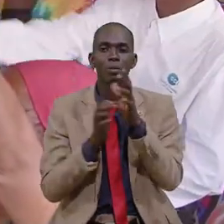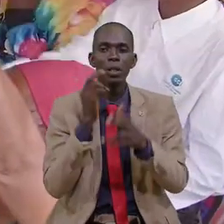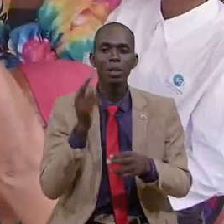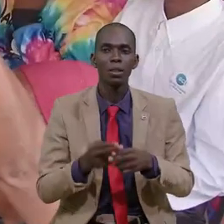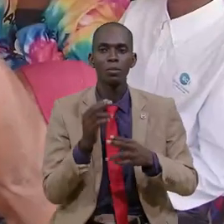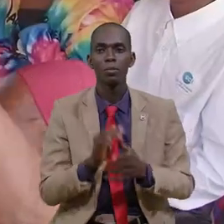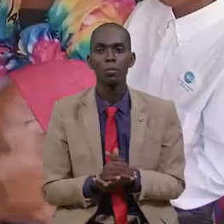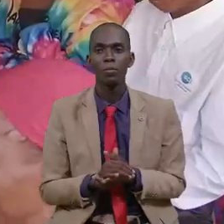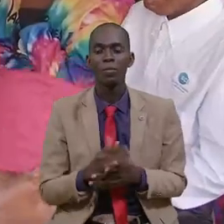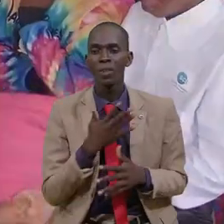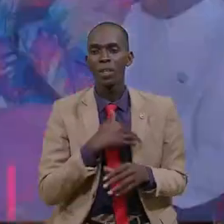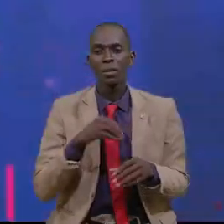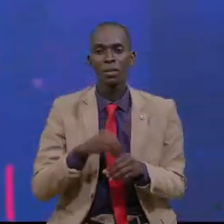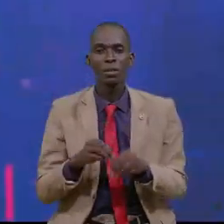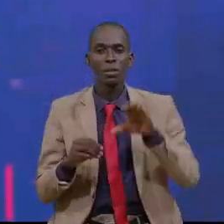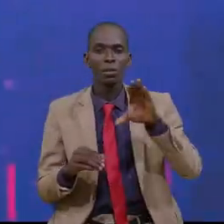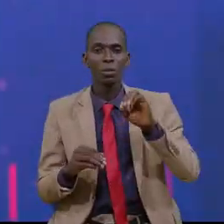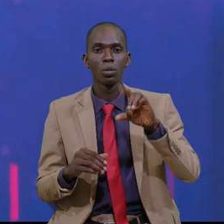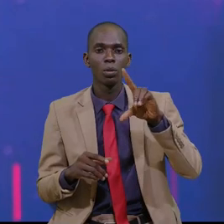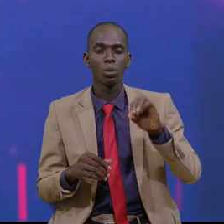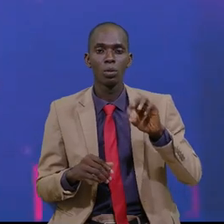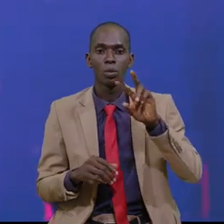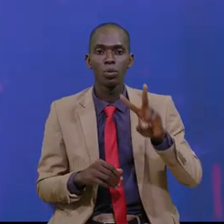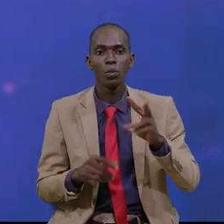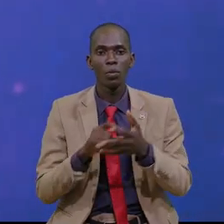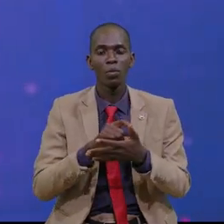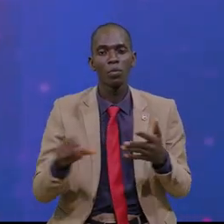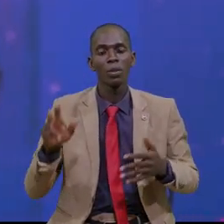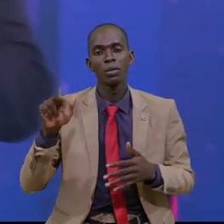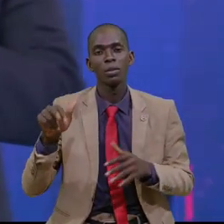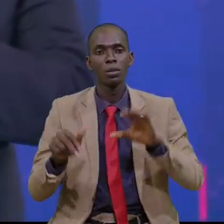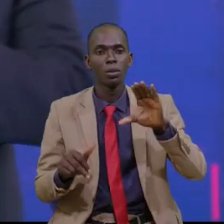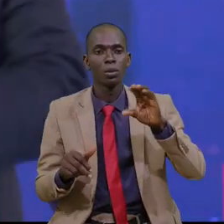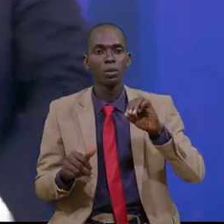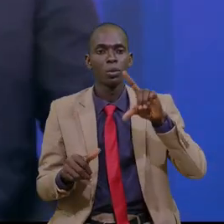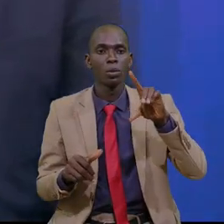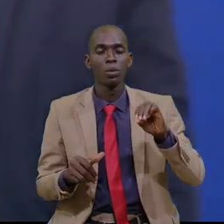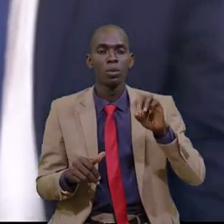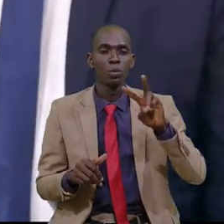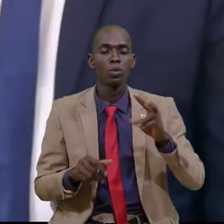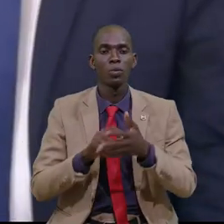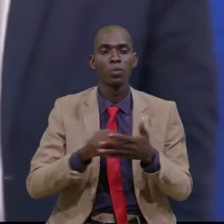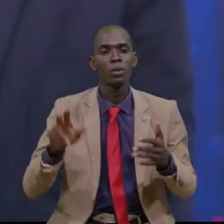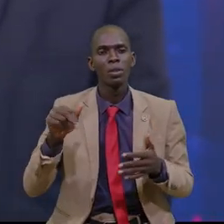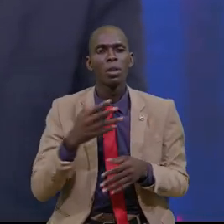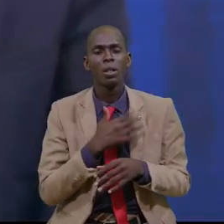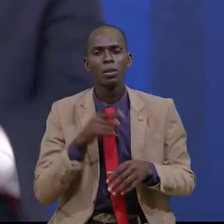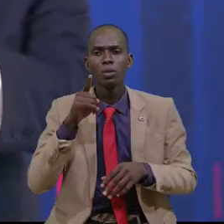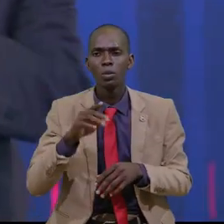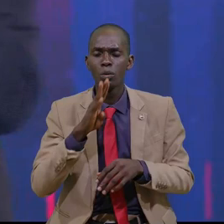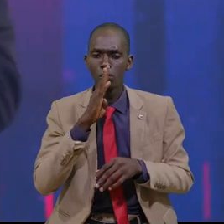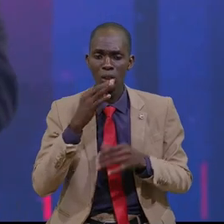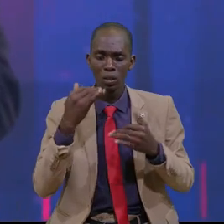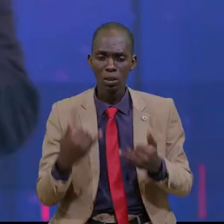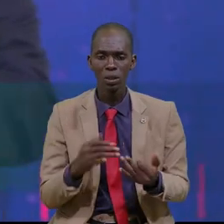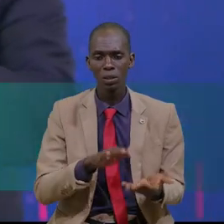in Colossians chapter 2, I'm reading there from verse 13. It says, and you being dead in your